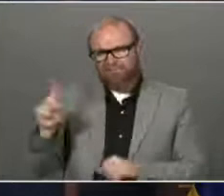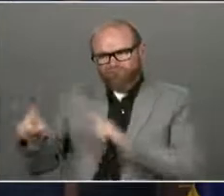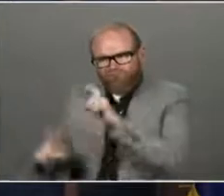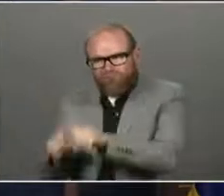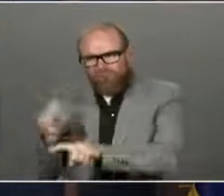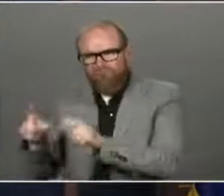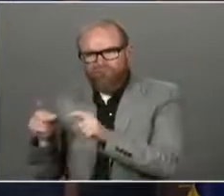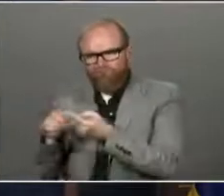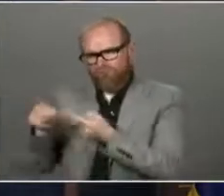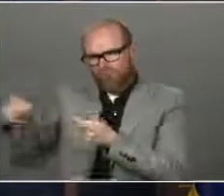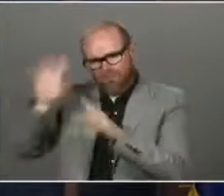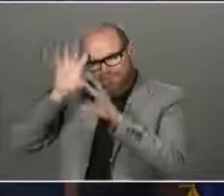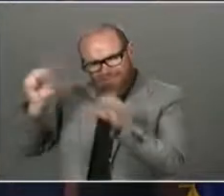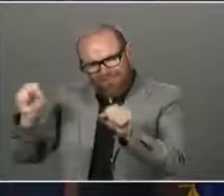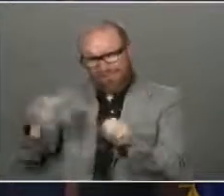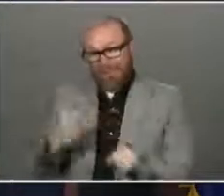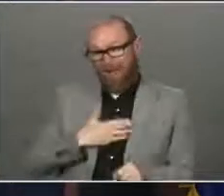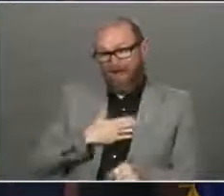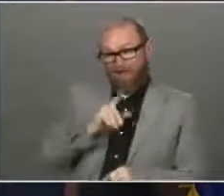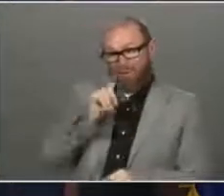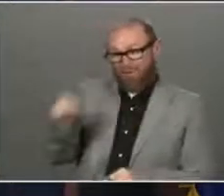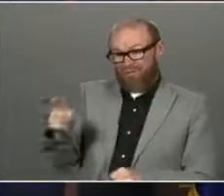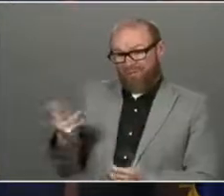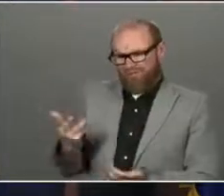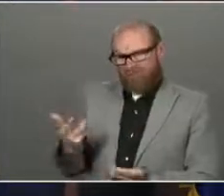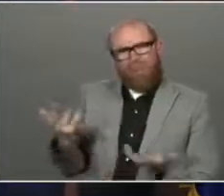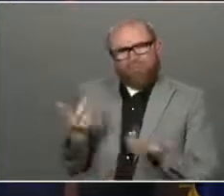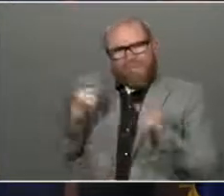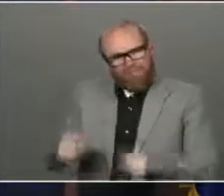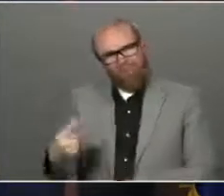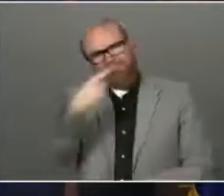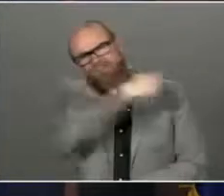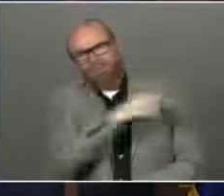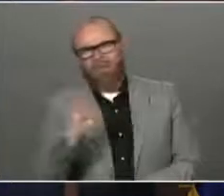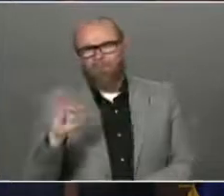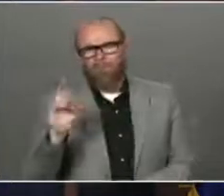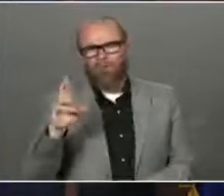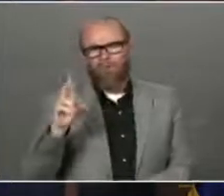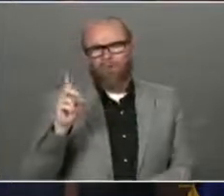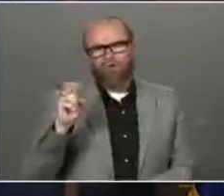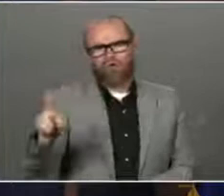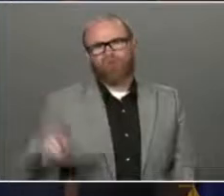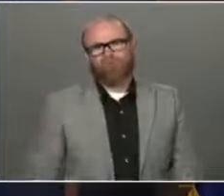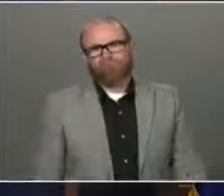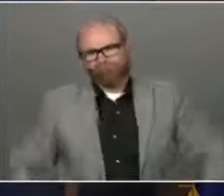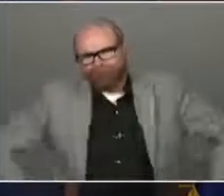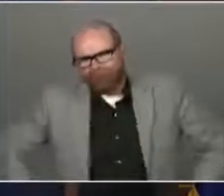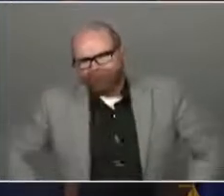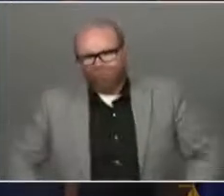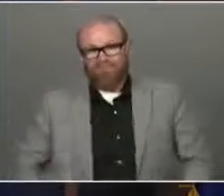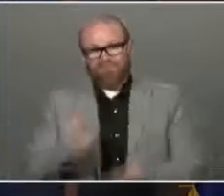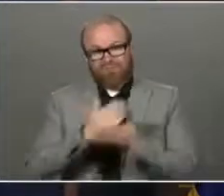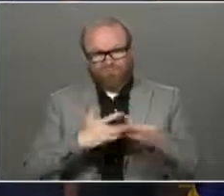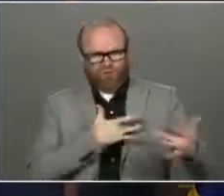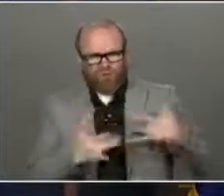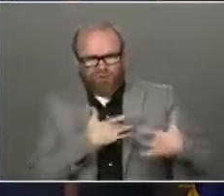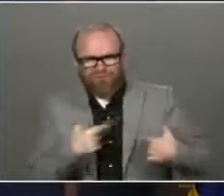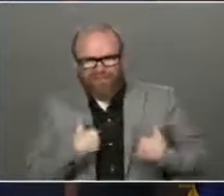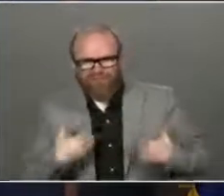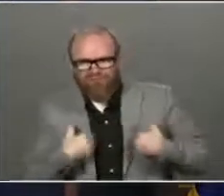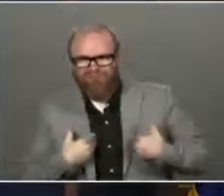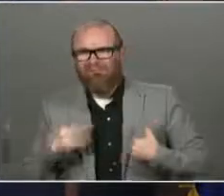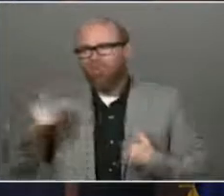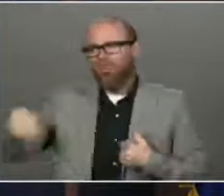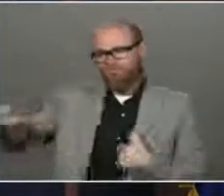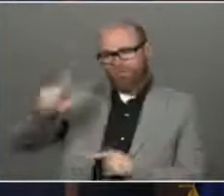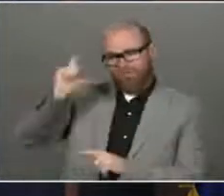and the specific question I asked him was about what is happening at the border, and the concerns that I had and that other governors have, by the way,